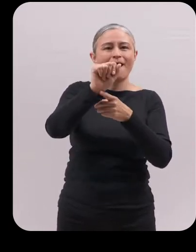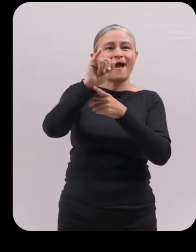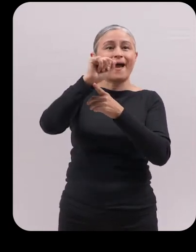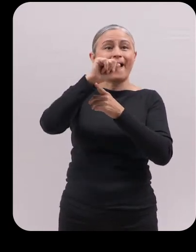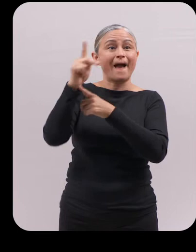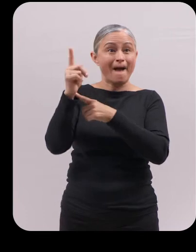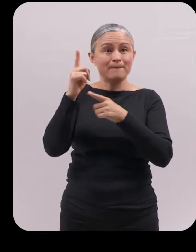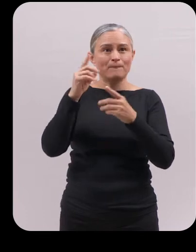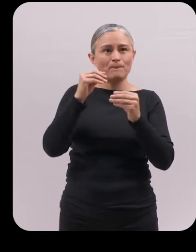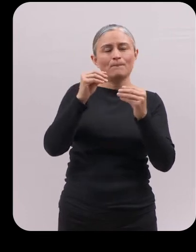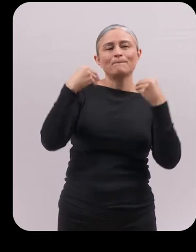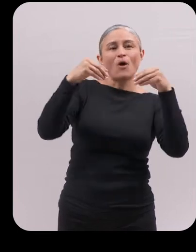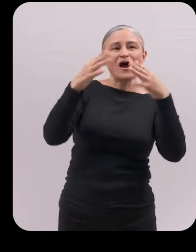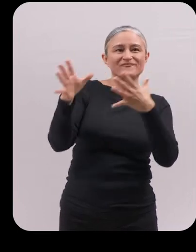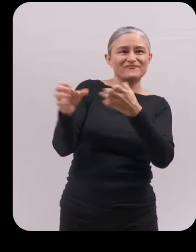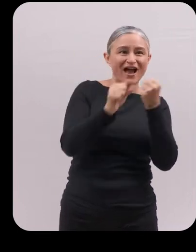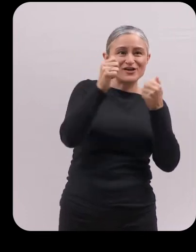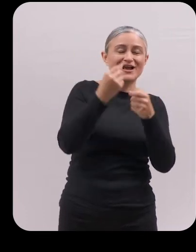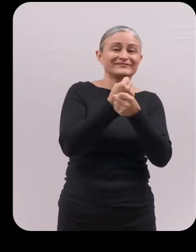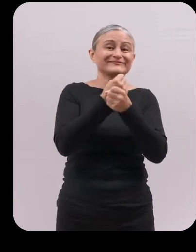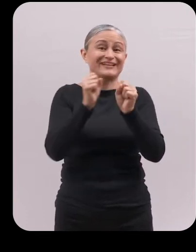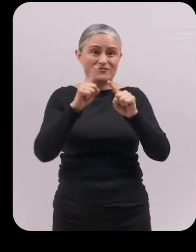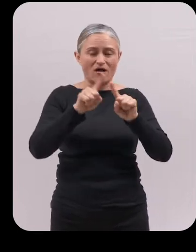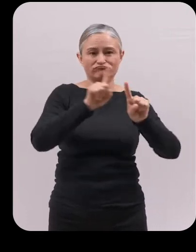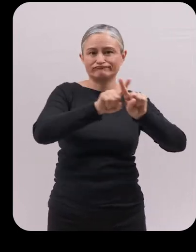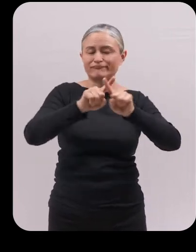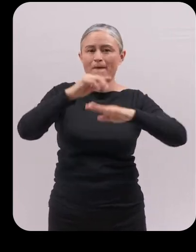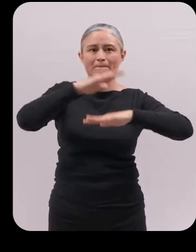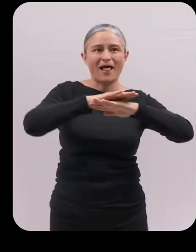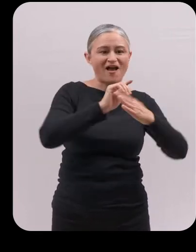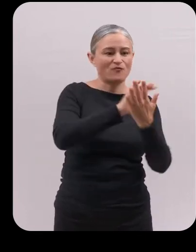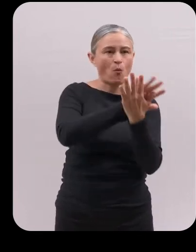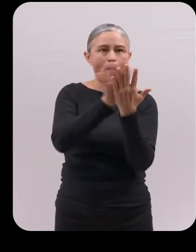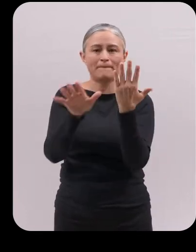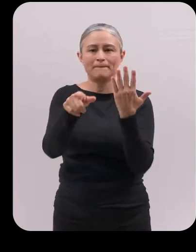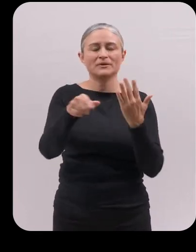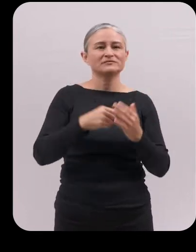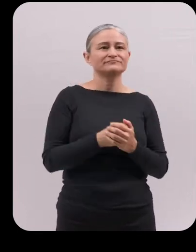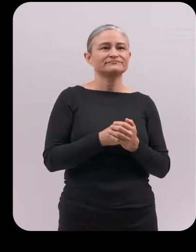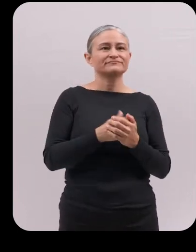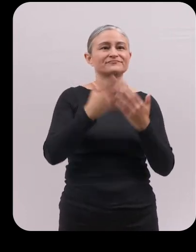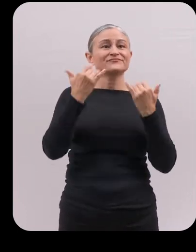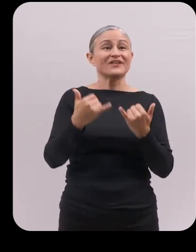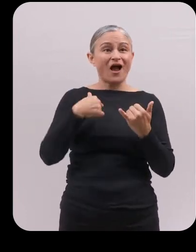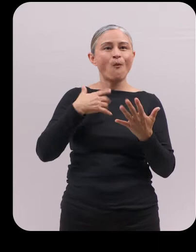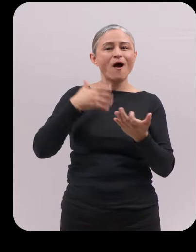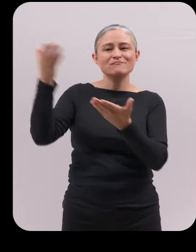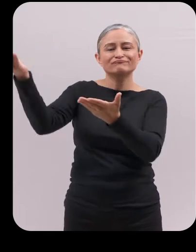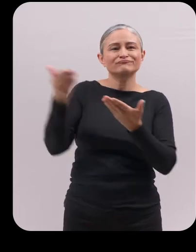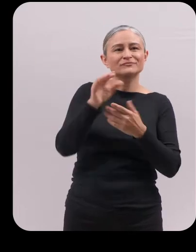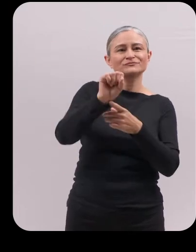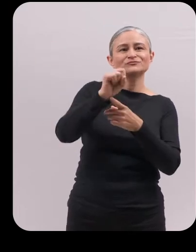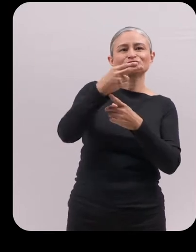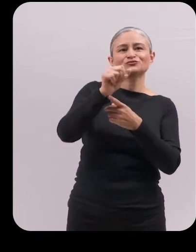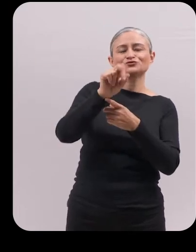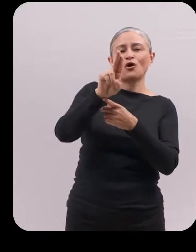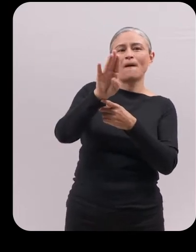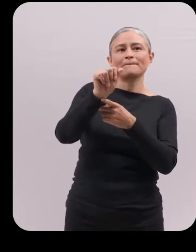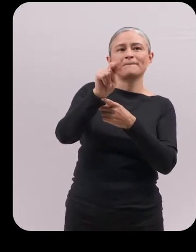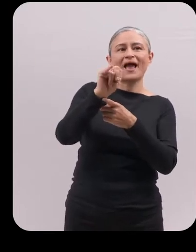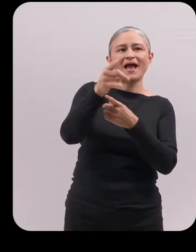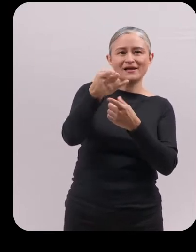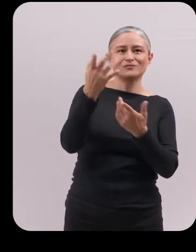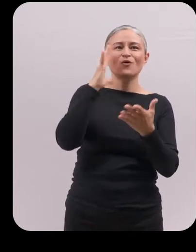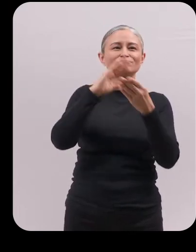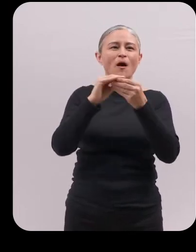to market faster and safely across platforms. Now, I'd like to welcome Sharbani on stage to